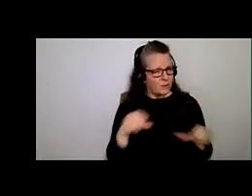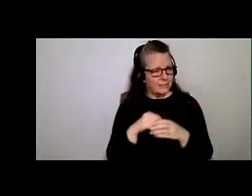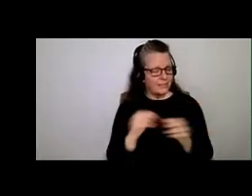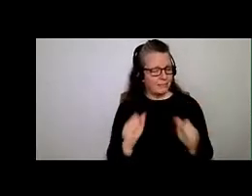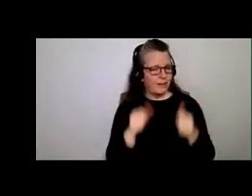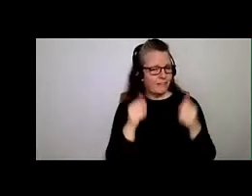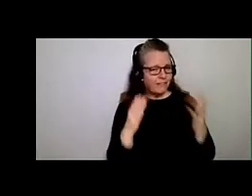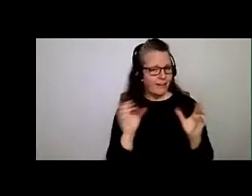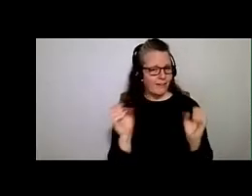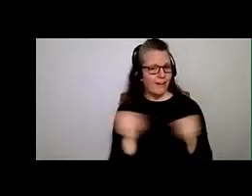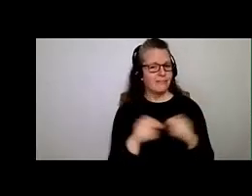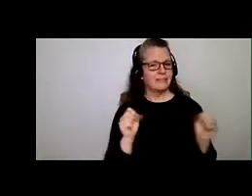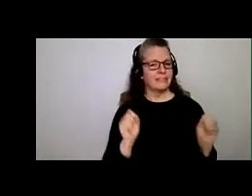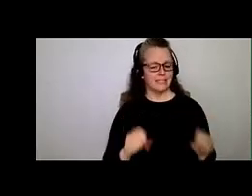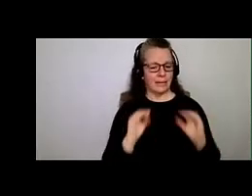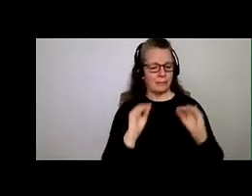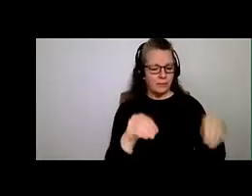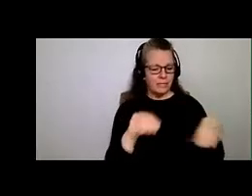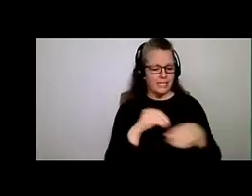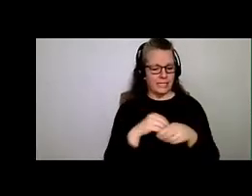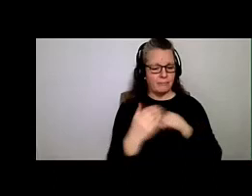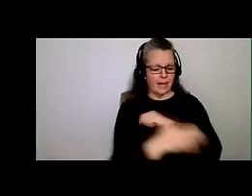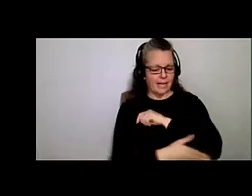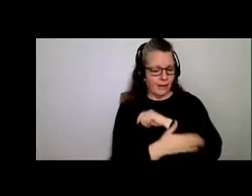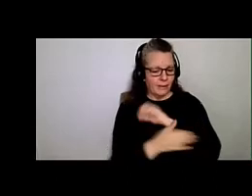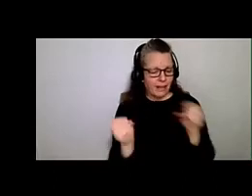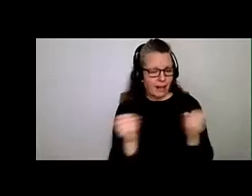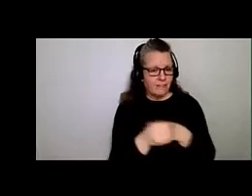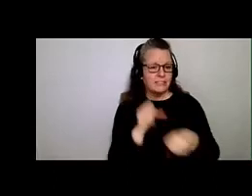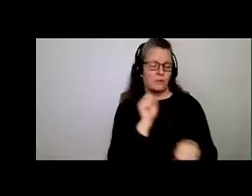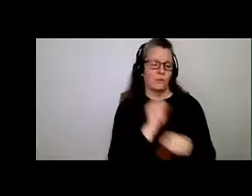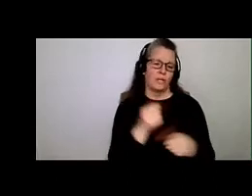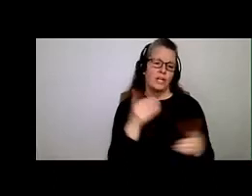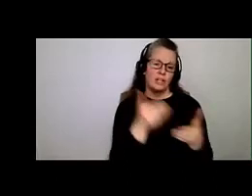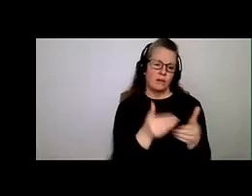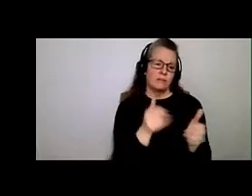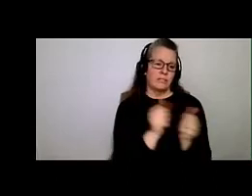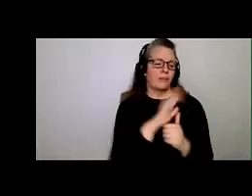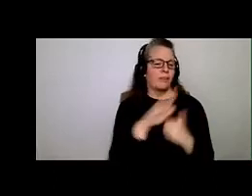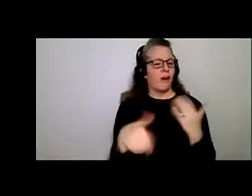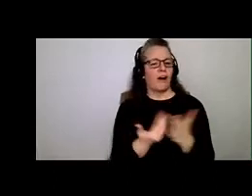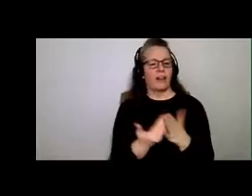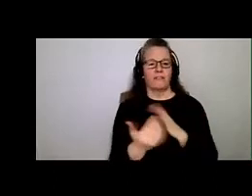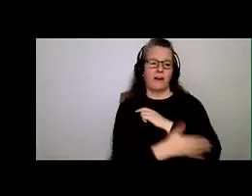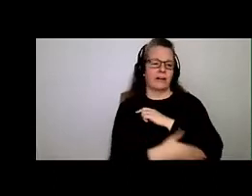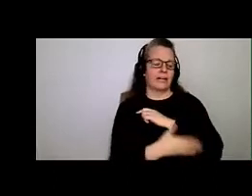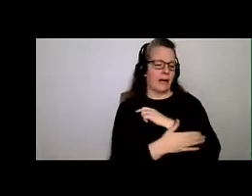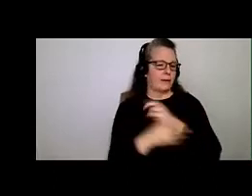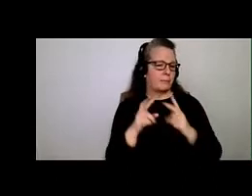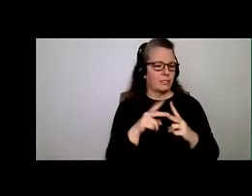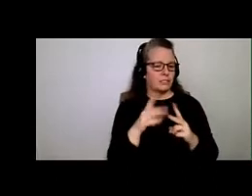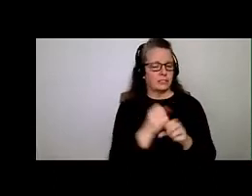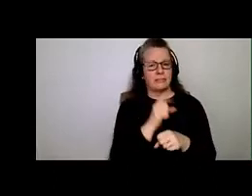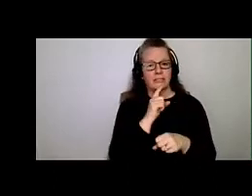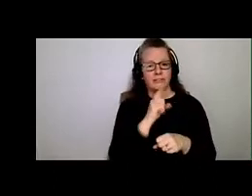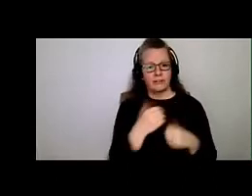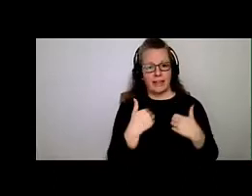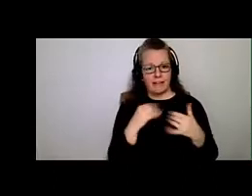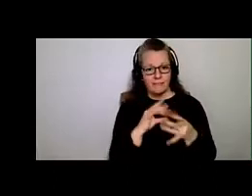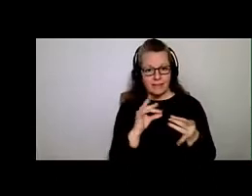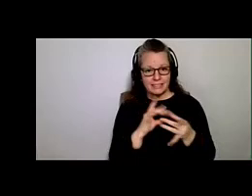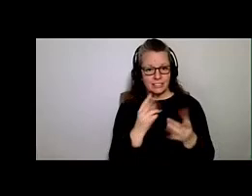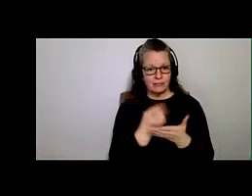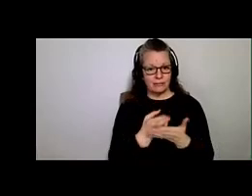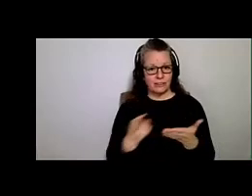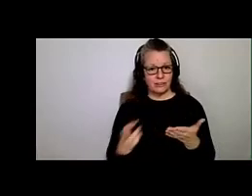office? Could I put this in my county office? We're working very closely with all of our county partners to make sure that they have messaging and resources that